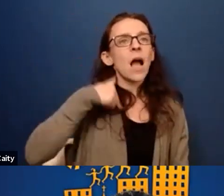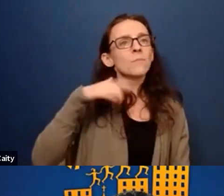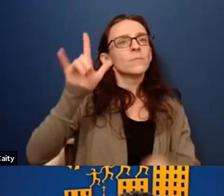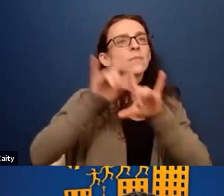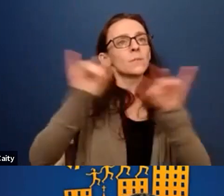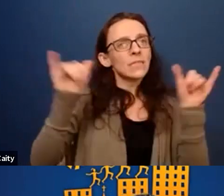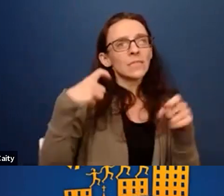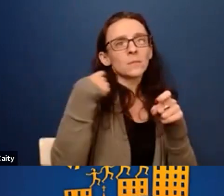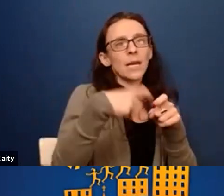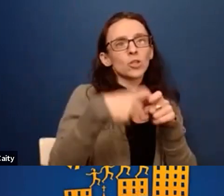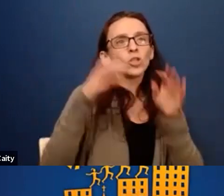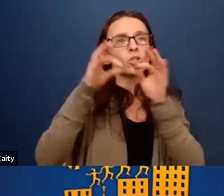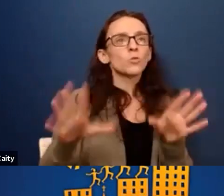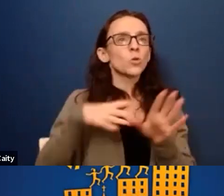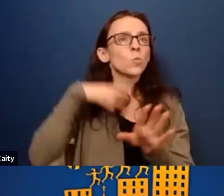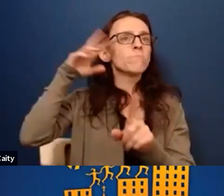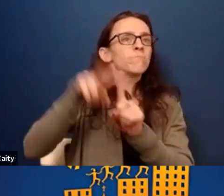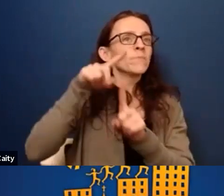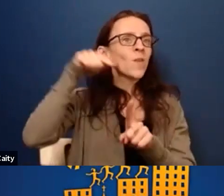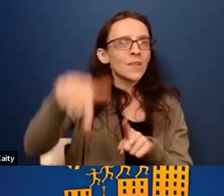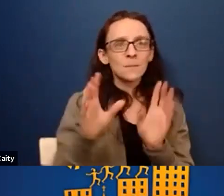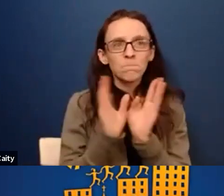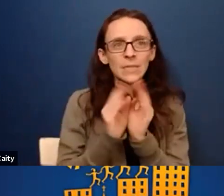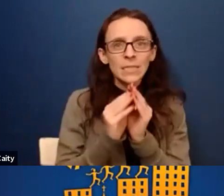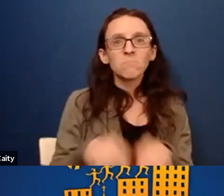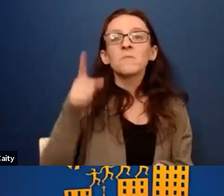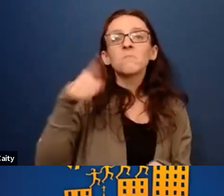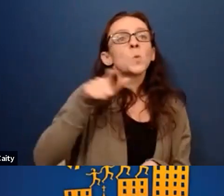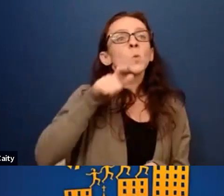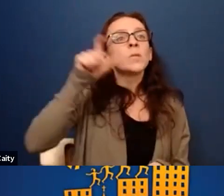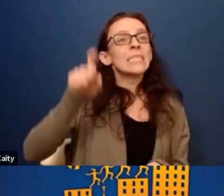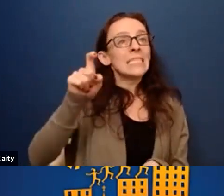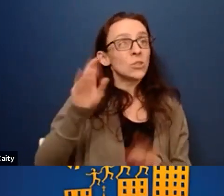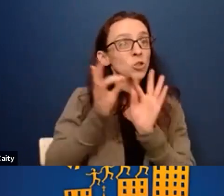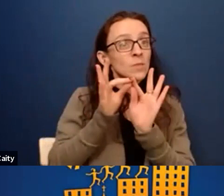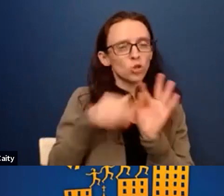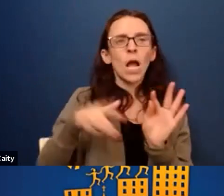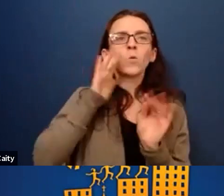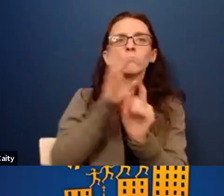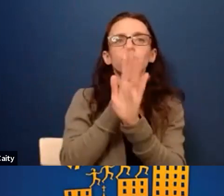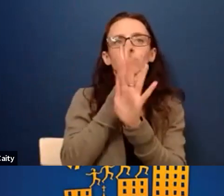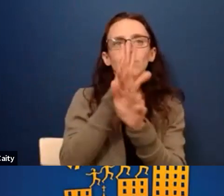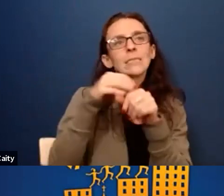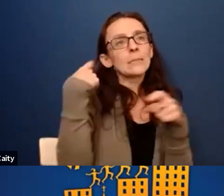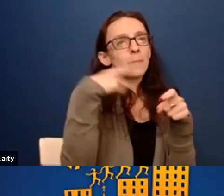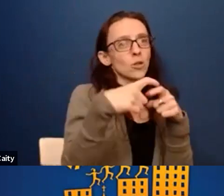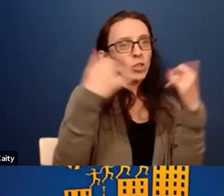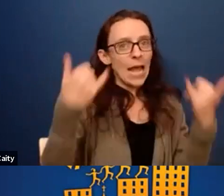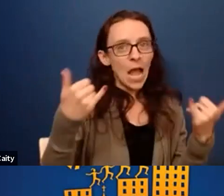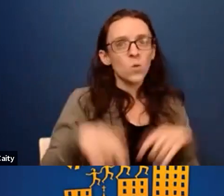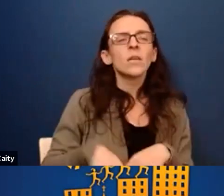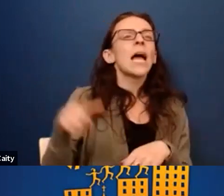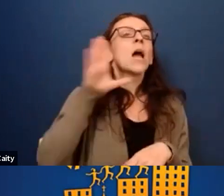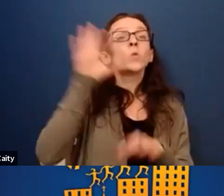to this meeting tonight. For those in need of interpretation, I will now proceed to explain how to access the interpretation feature